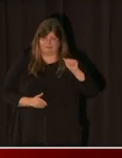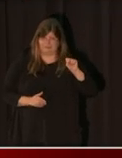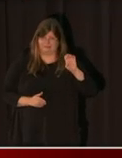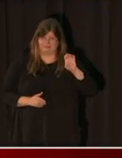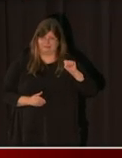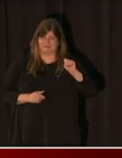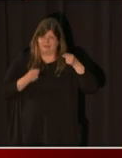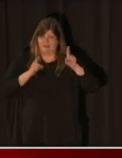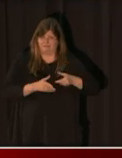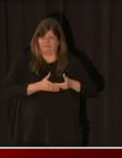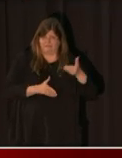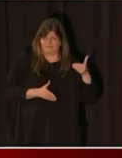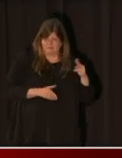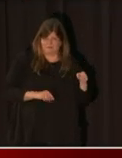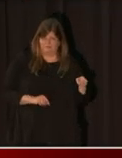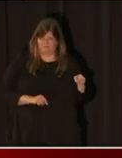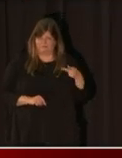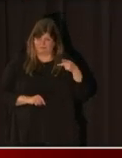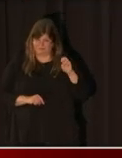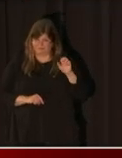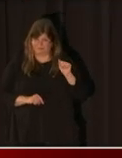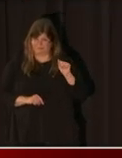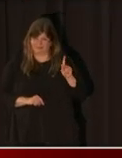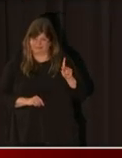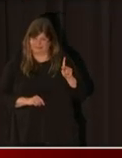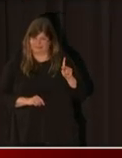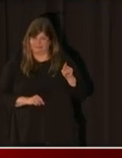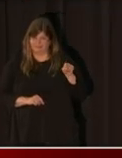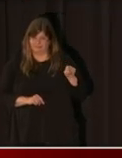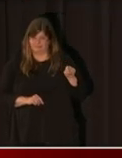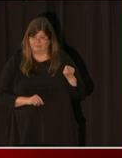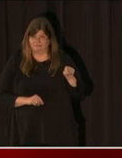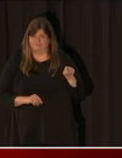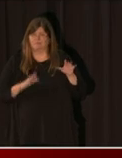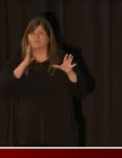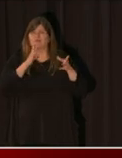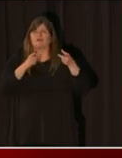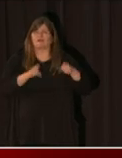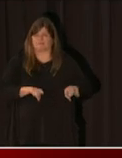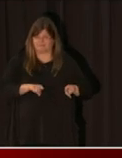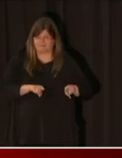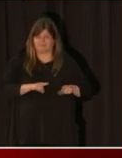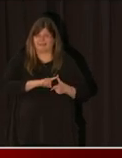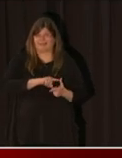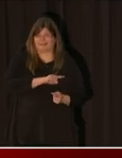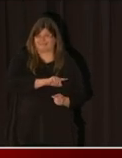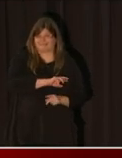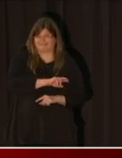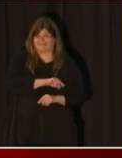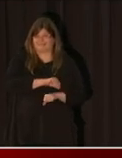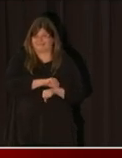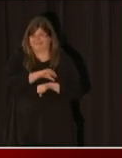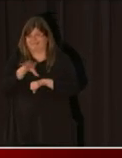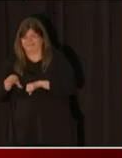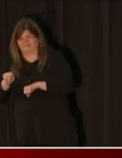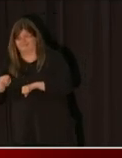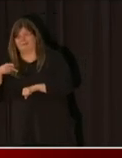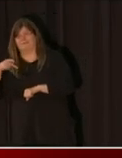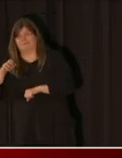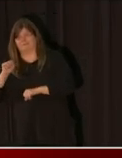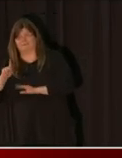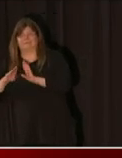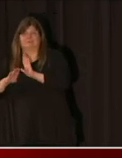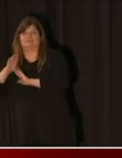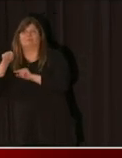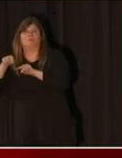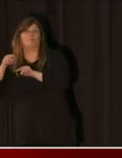in terms of, unfortunately, the number of lives lost. So we're also always careful to make sure people understand that your peak